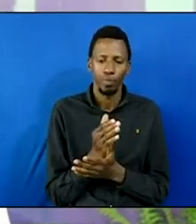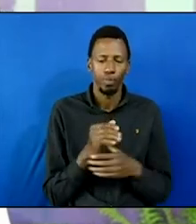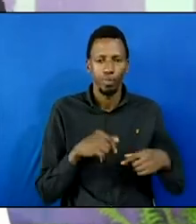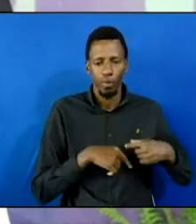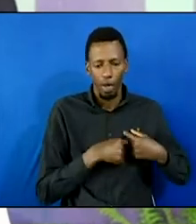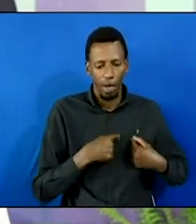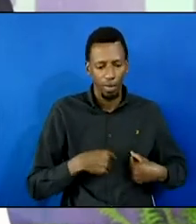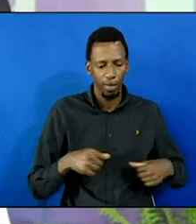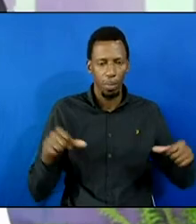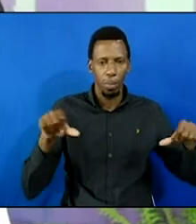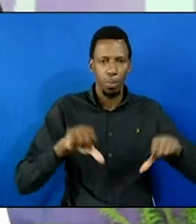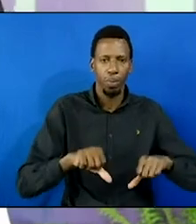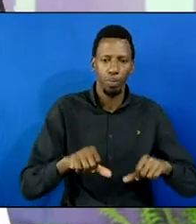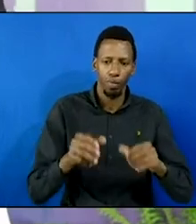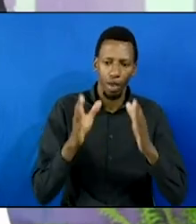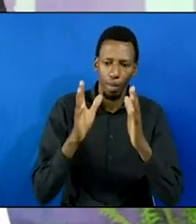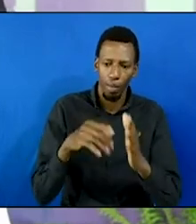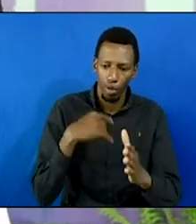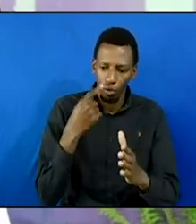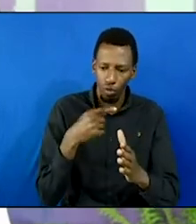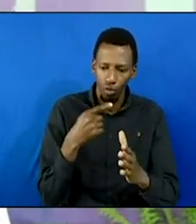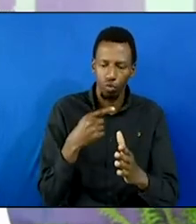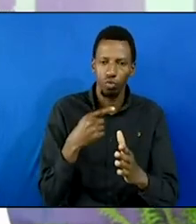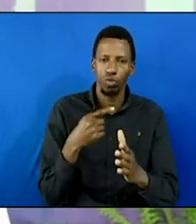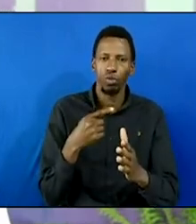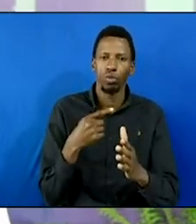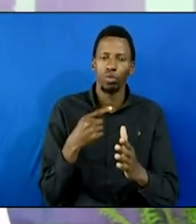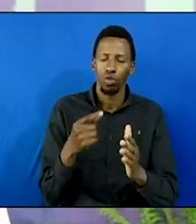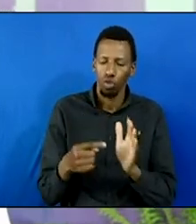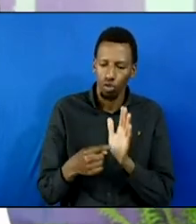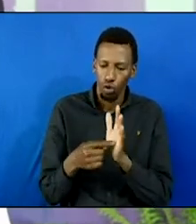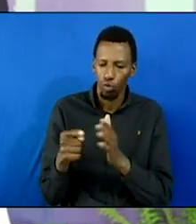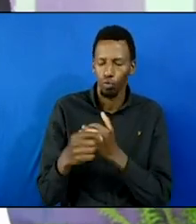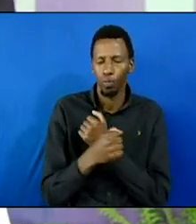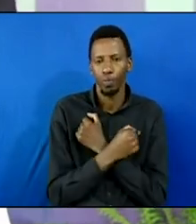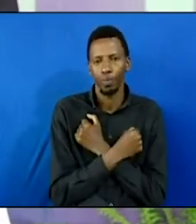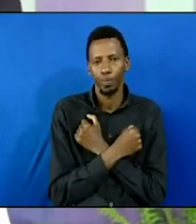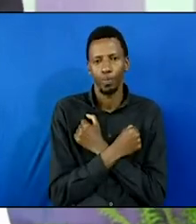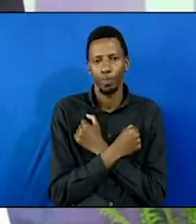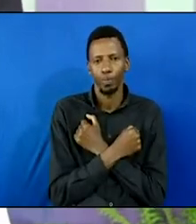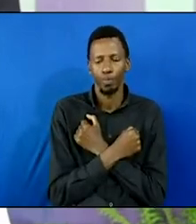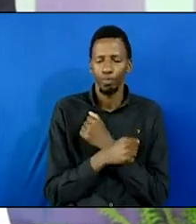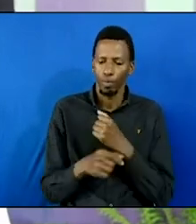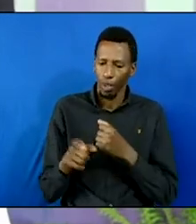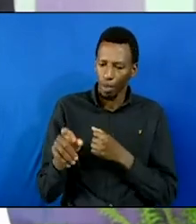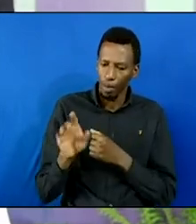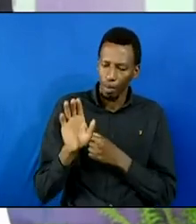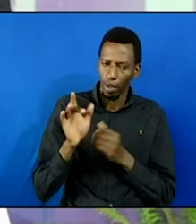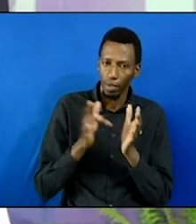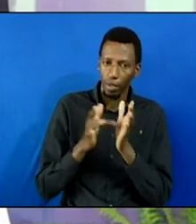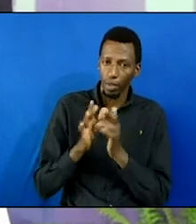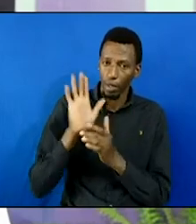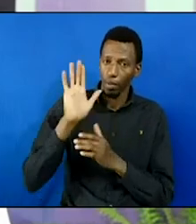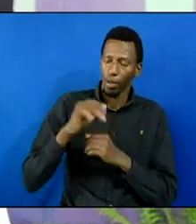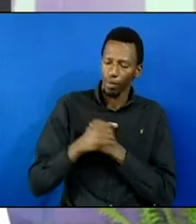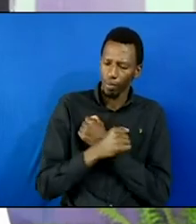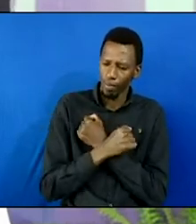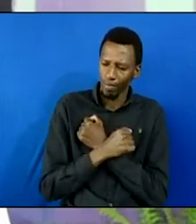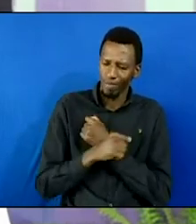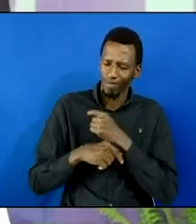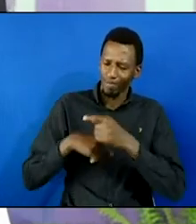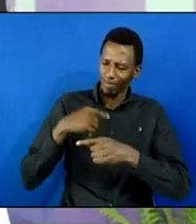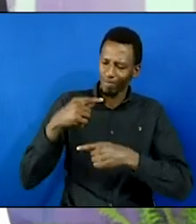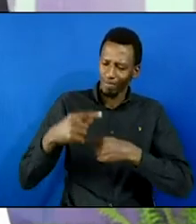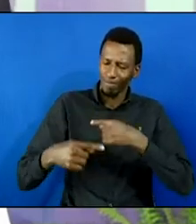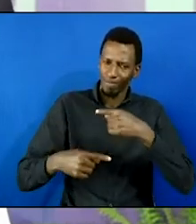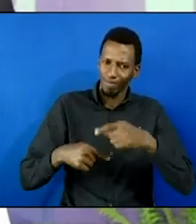heartlessness of the one who is supposed to be the object of this love. It is still continues on and on